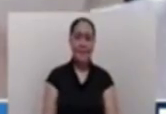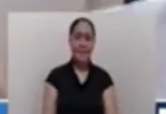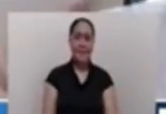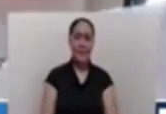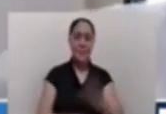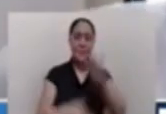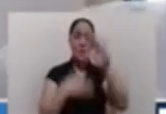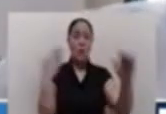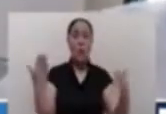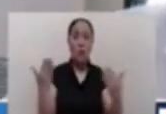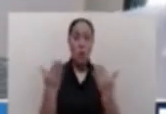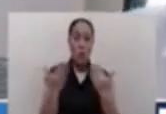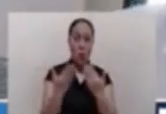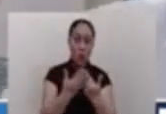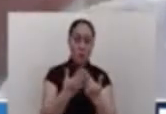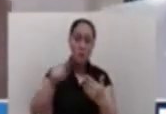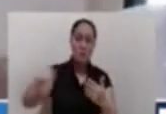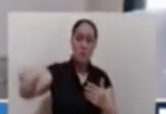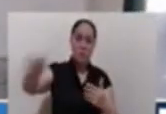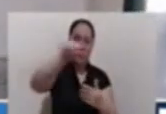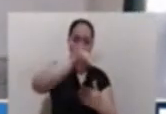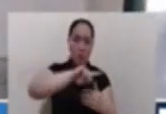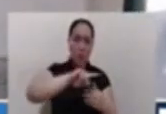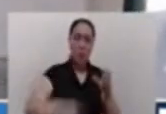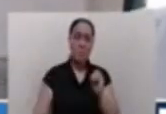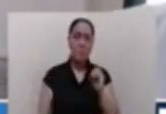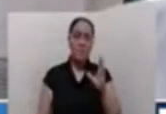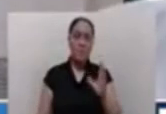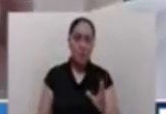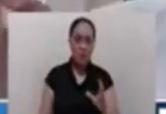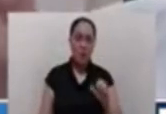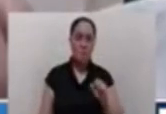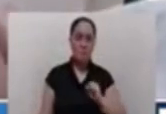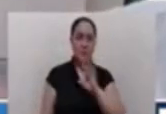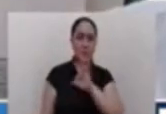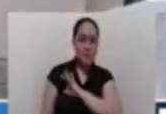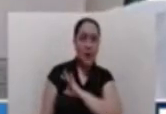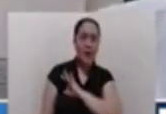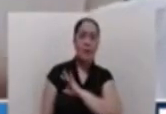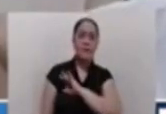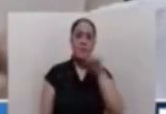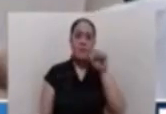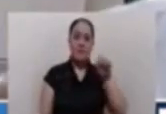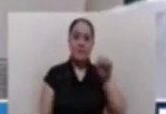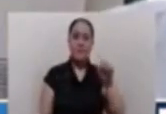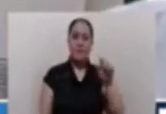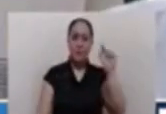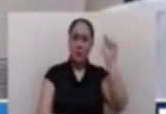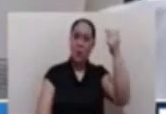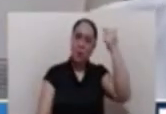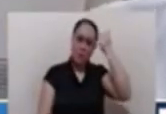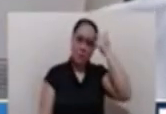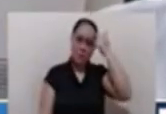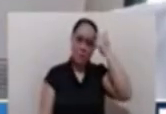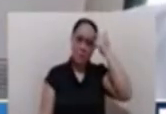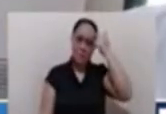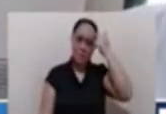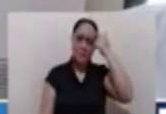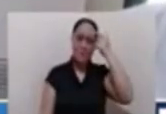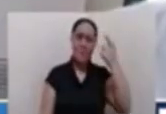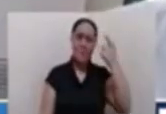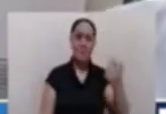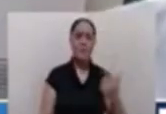go, the higher ranks we have, the lower we must go. We must serve with humility,